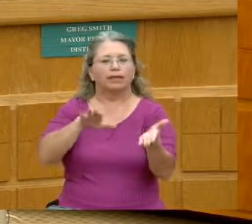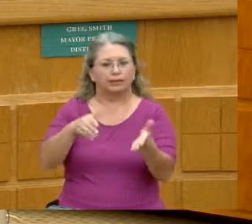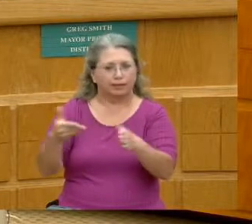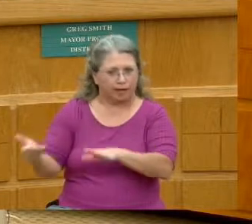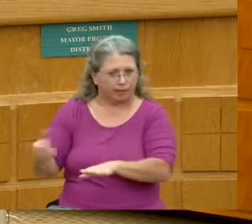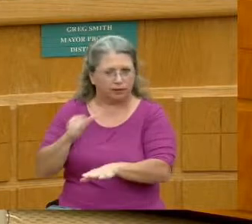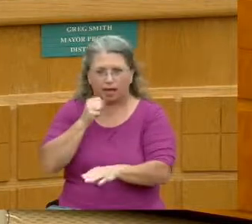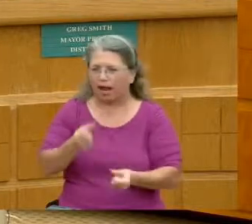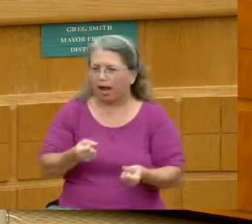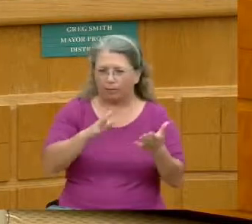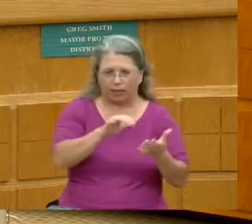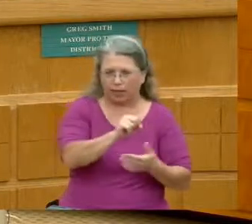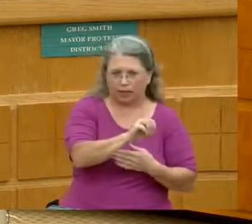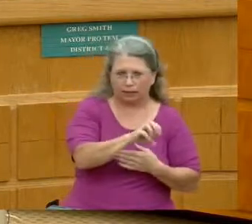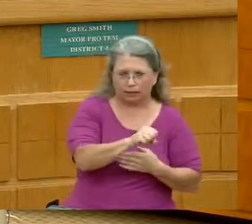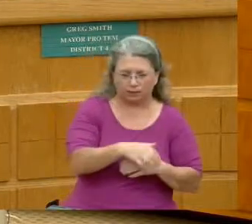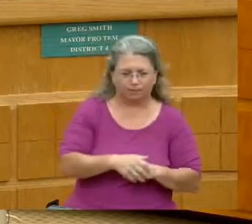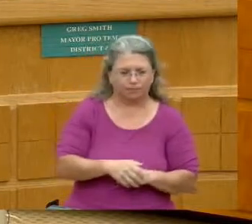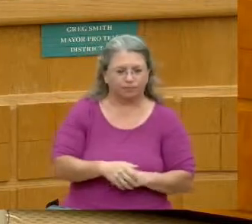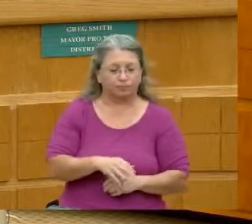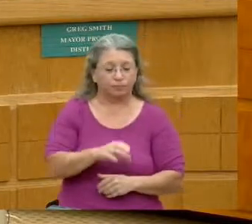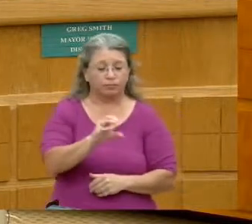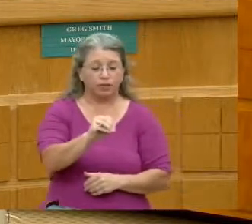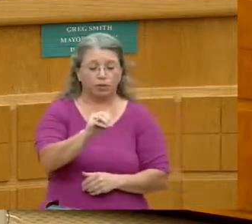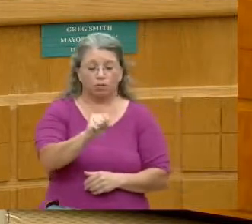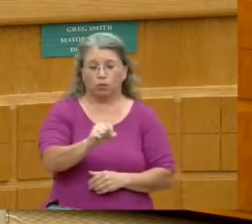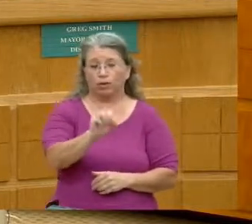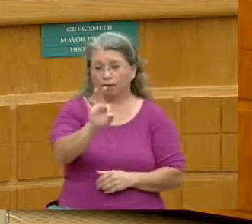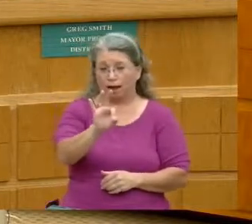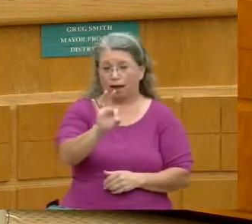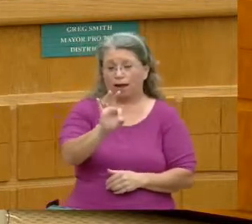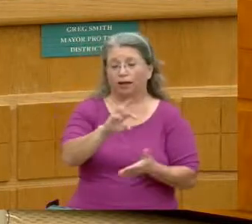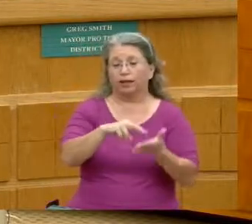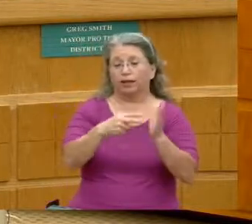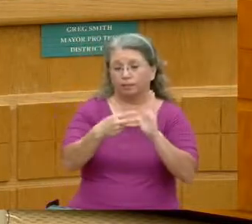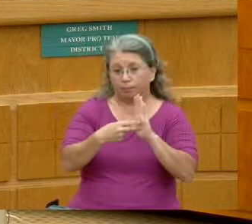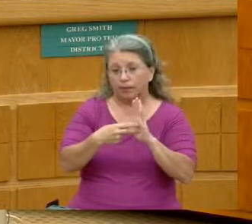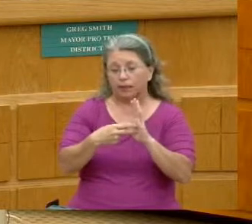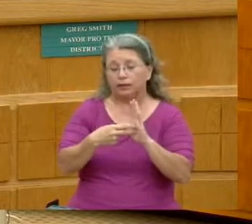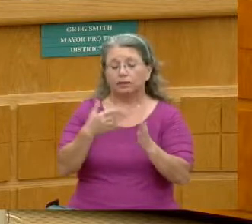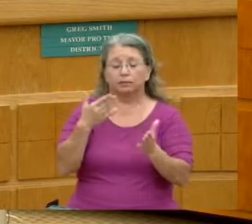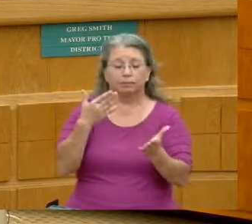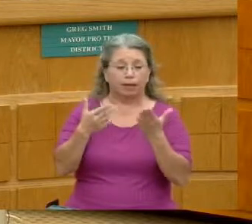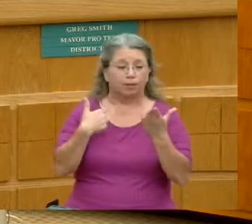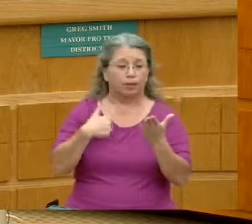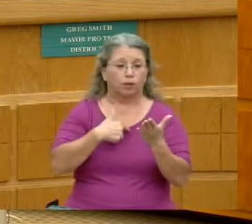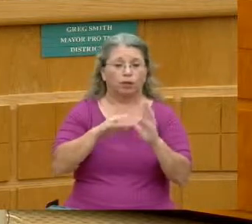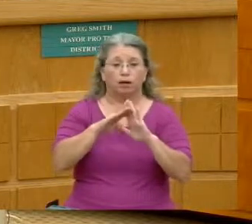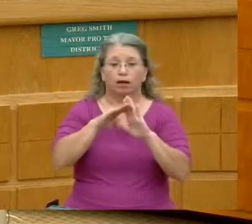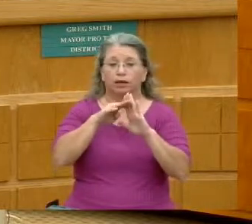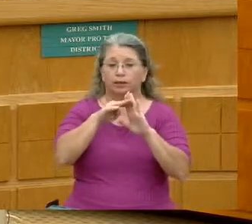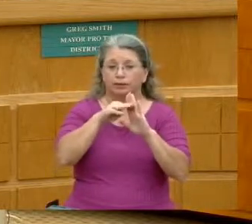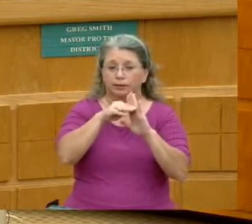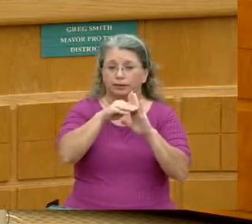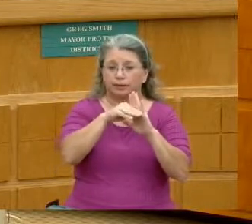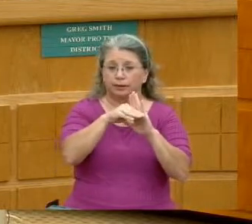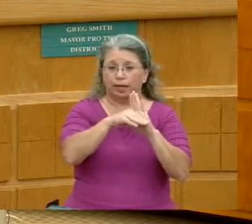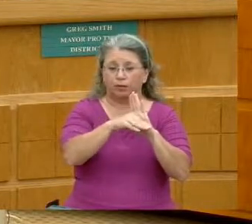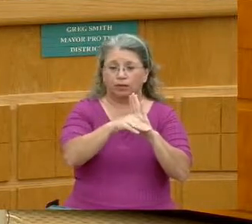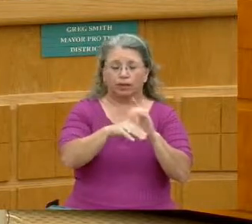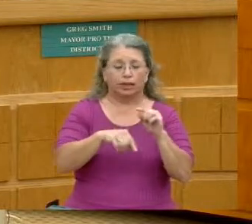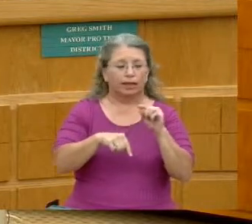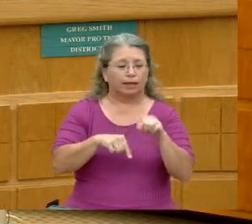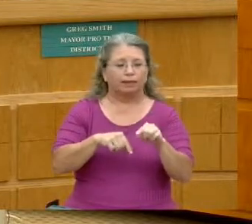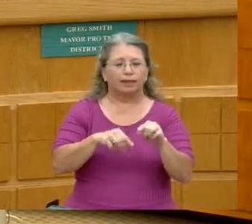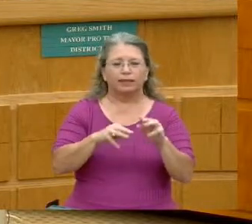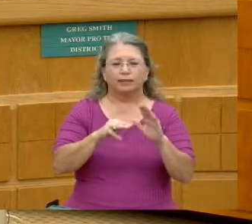more likely than not, we're on a downward trend. Now, this model is not designed for a roller coaster